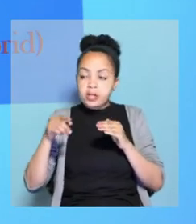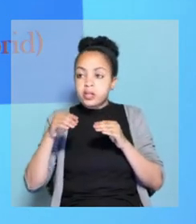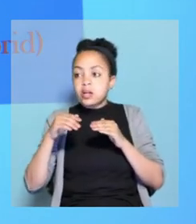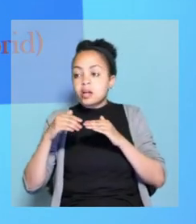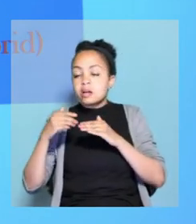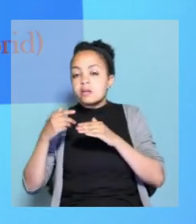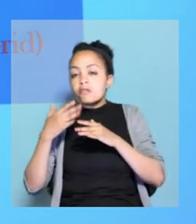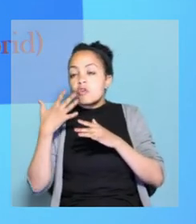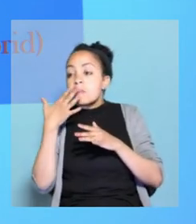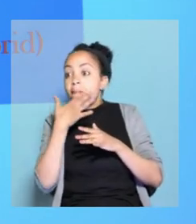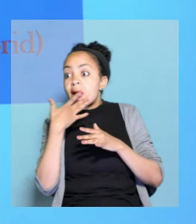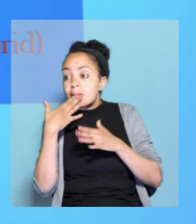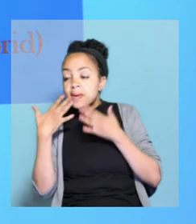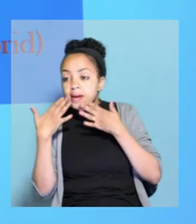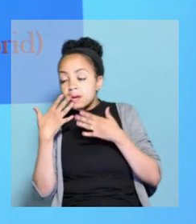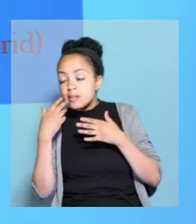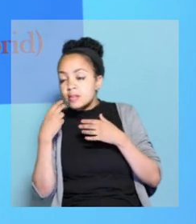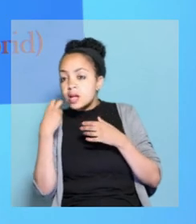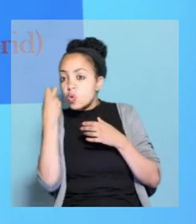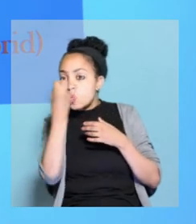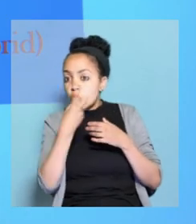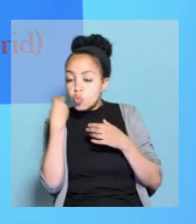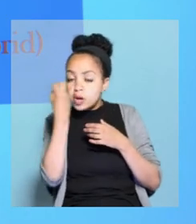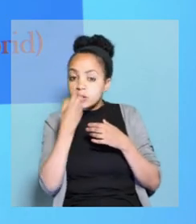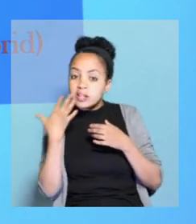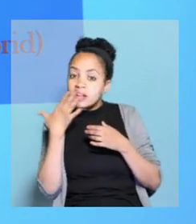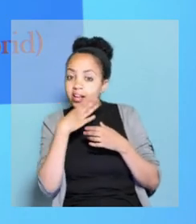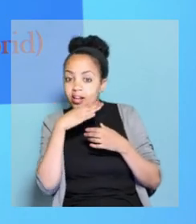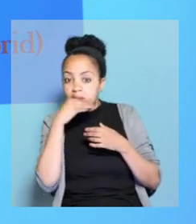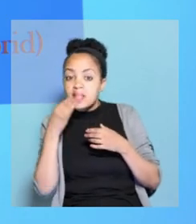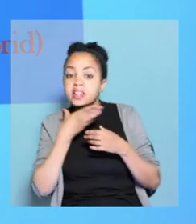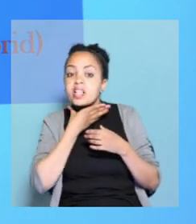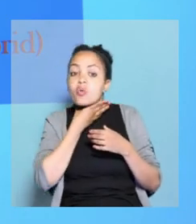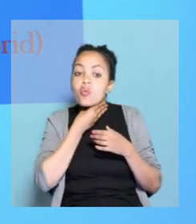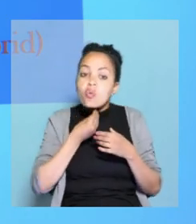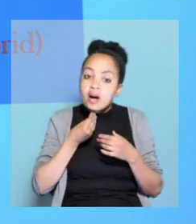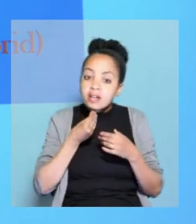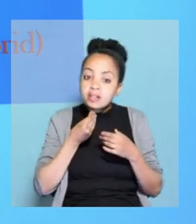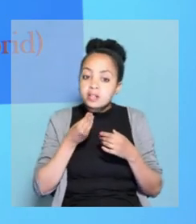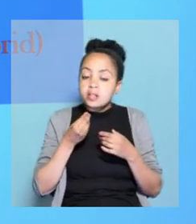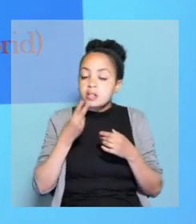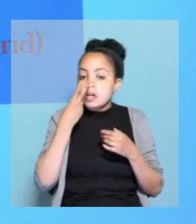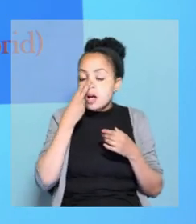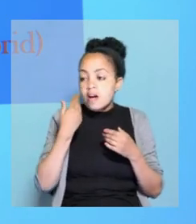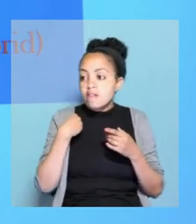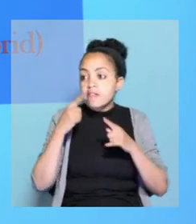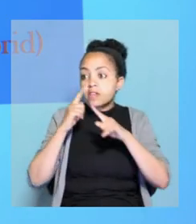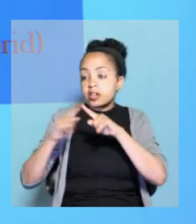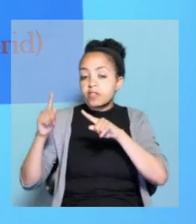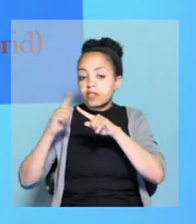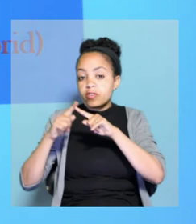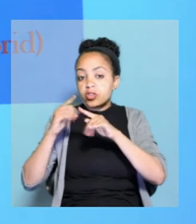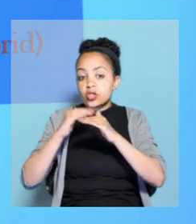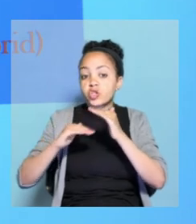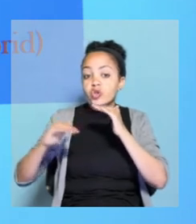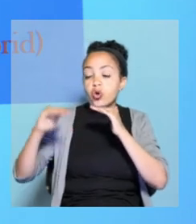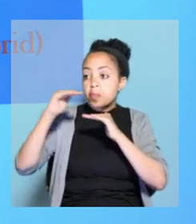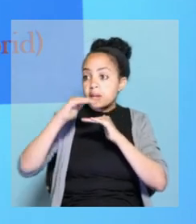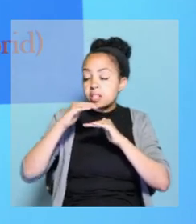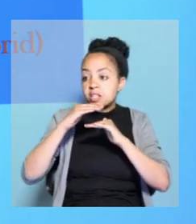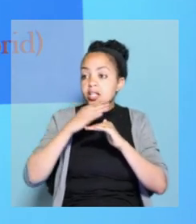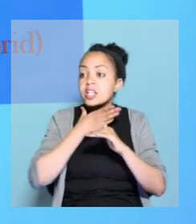from that of purple, homozygous purple dominating the recessive one. Allele coming from that of the purple in this one dominating the white